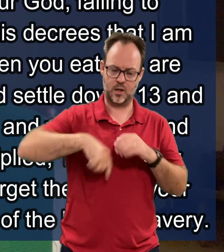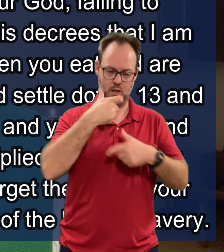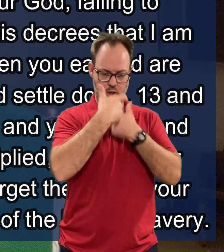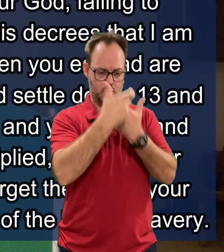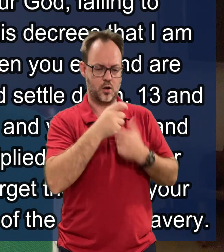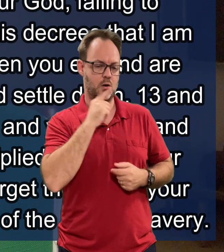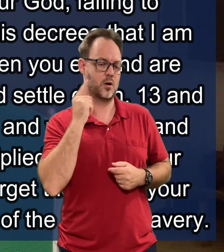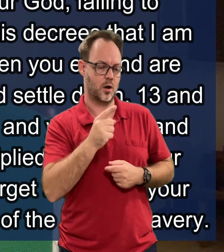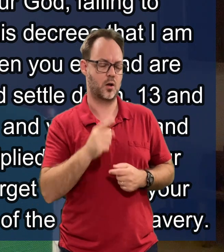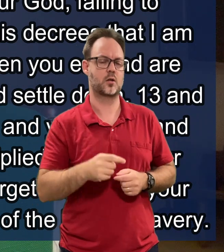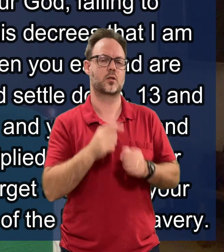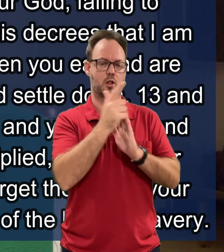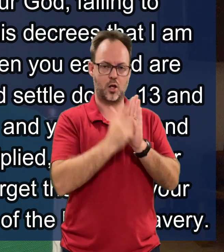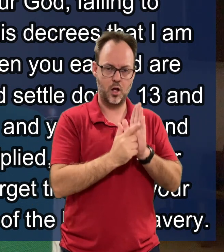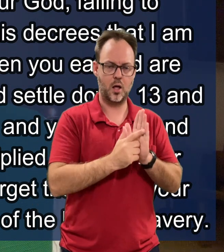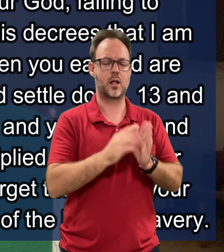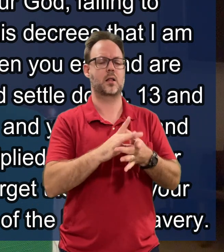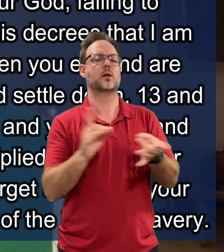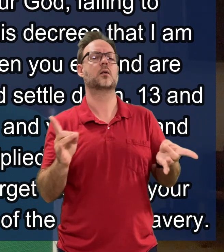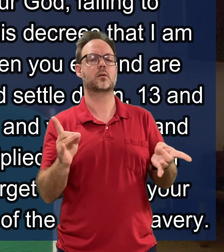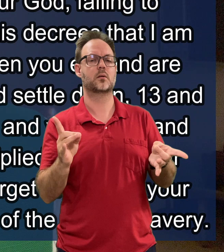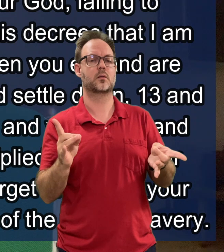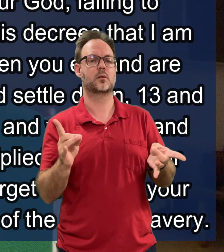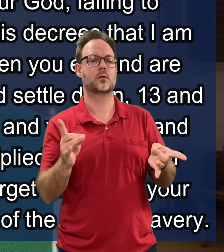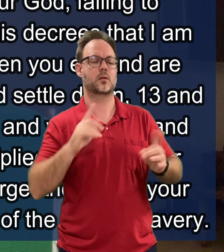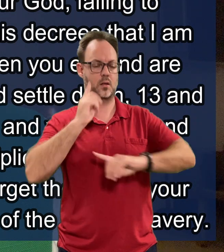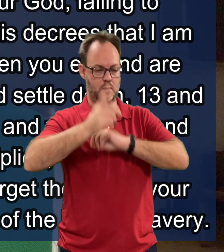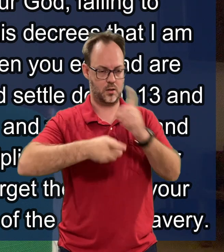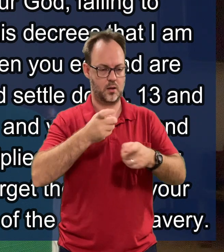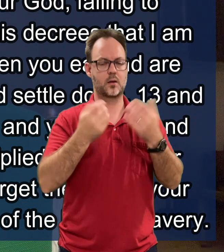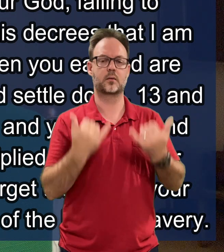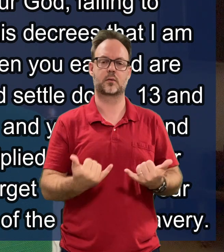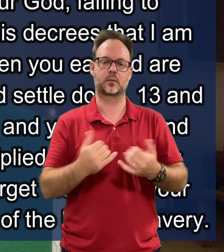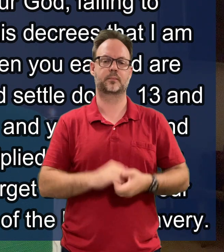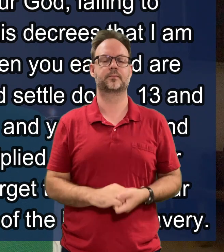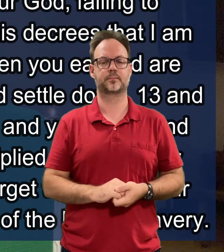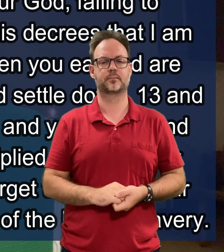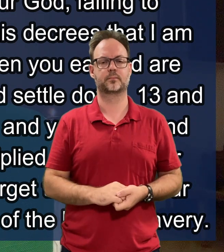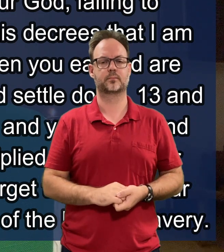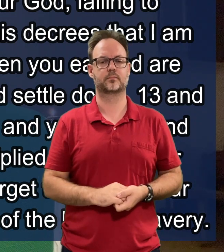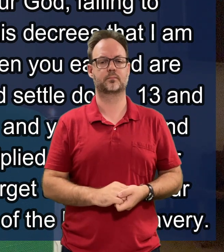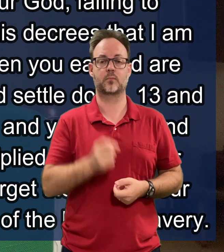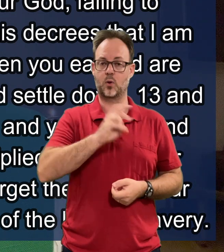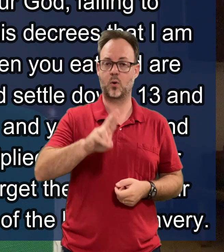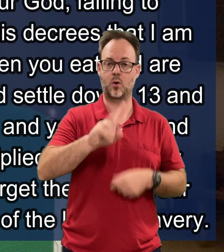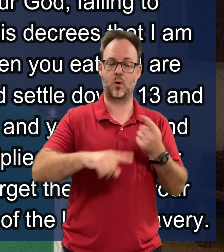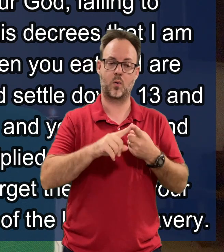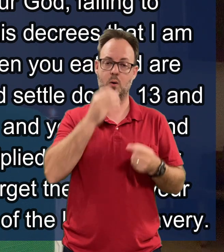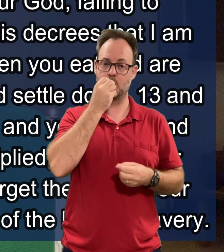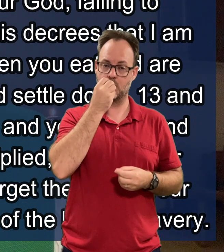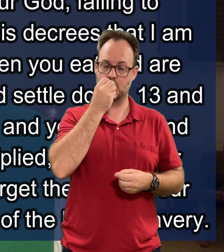his commands, his laws, and his decrees that I am giving to you this day. Otherwise, when you eat and